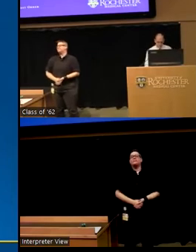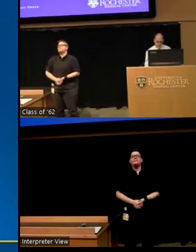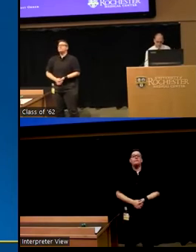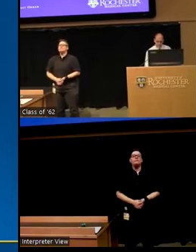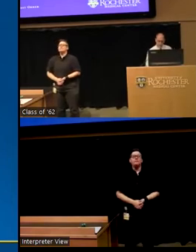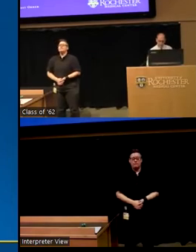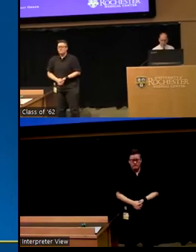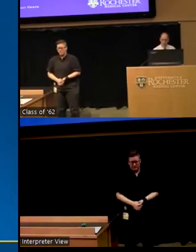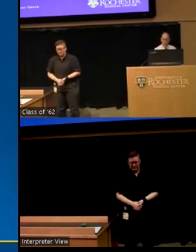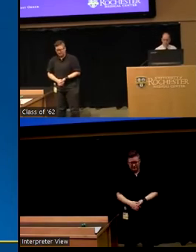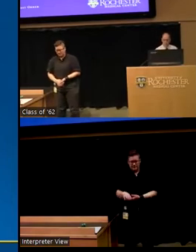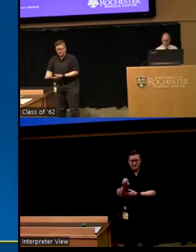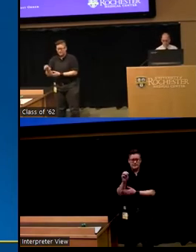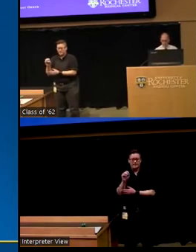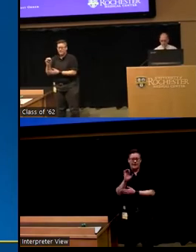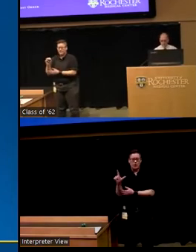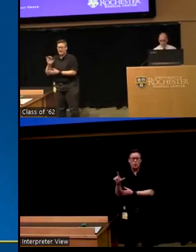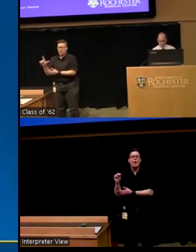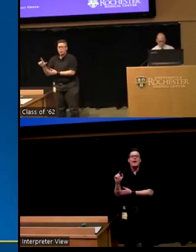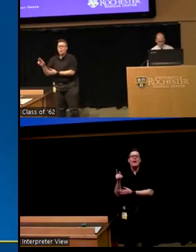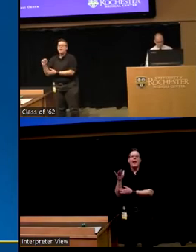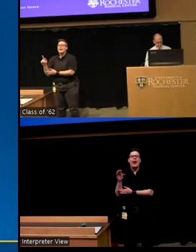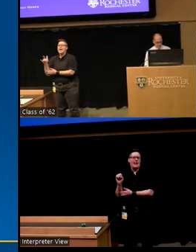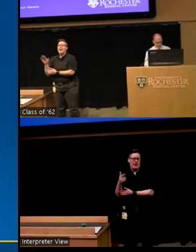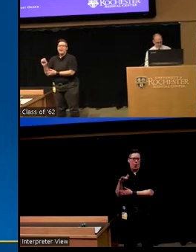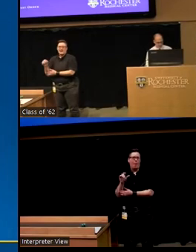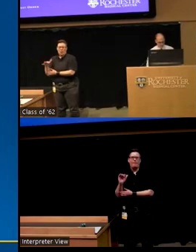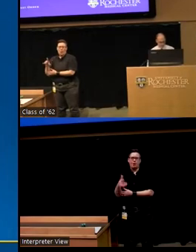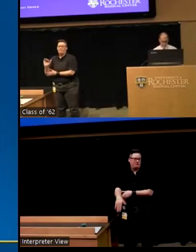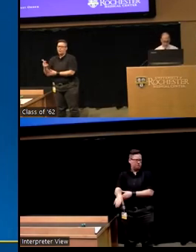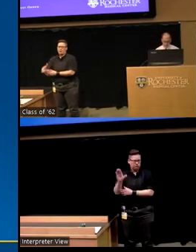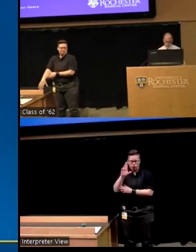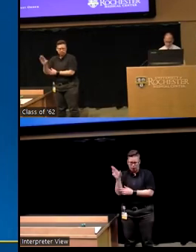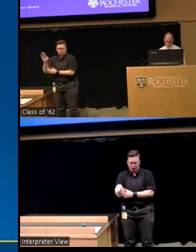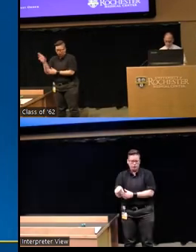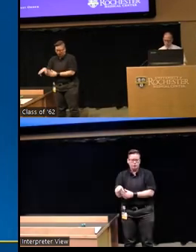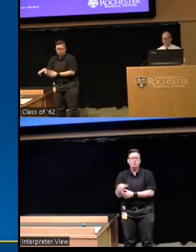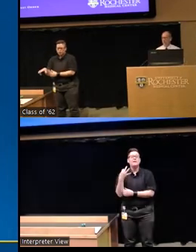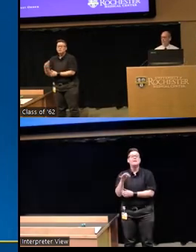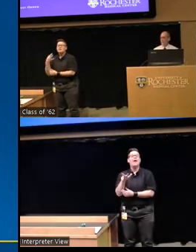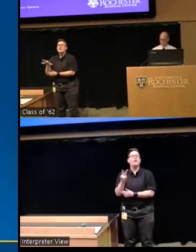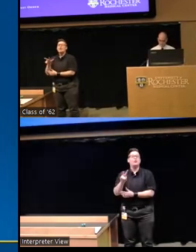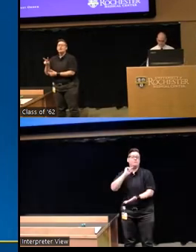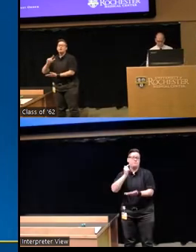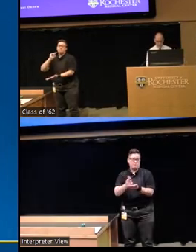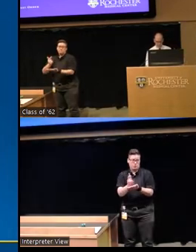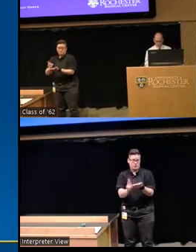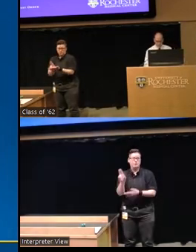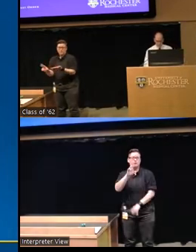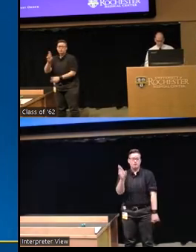Annual and Natalie Goldberg were lifelong Rochesterians, and in 1932, they graduated from the